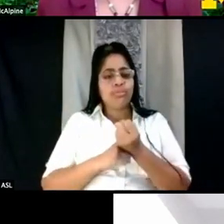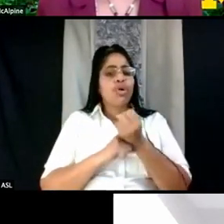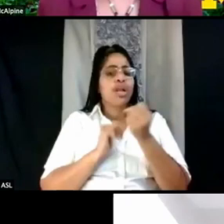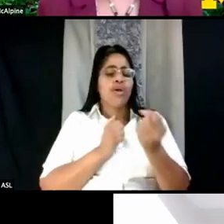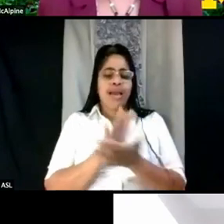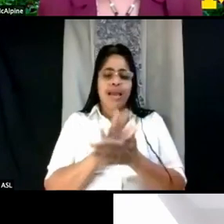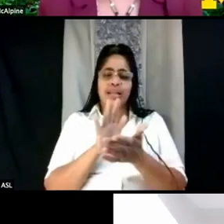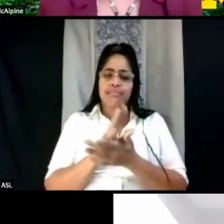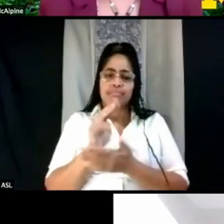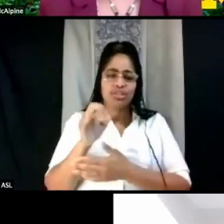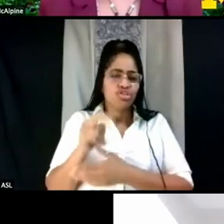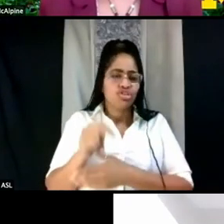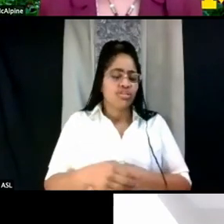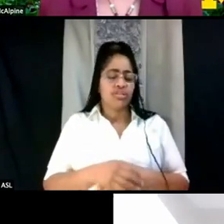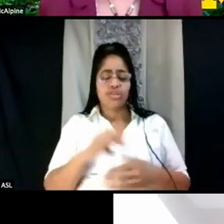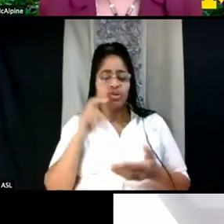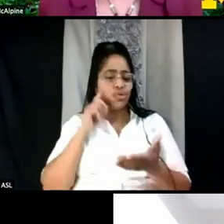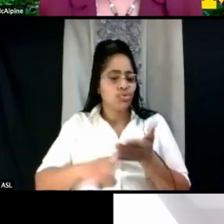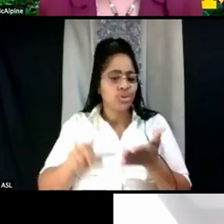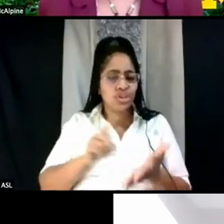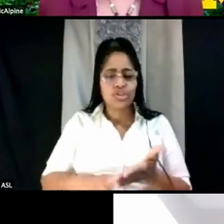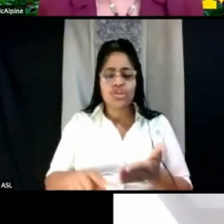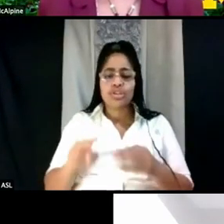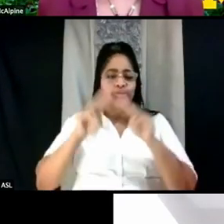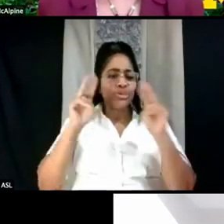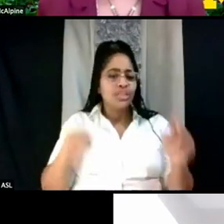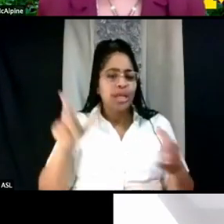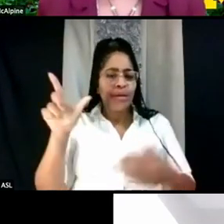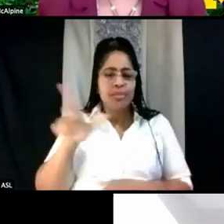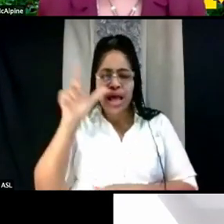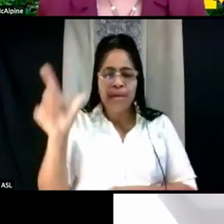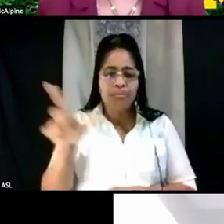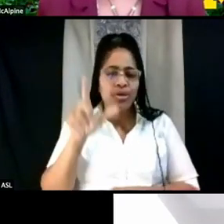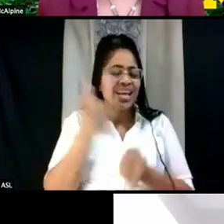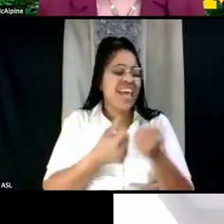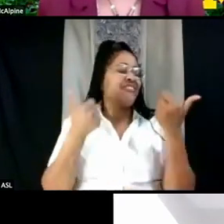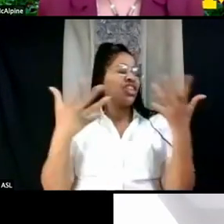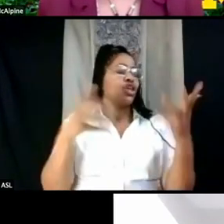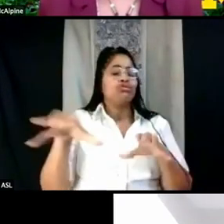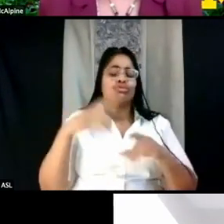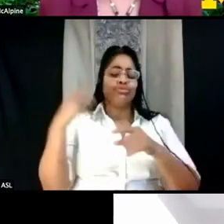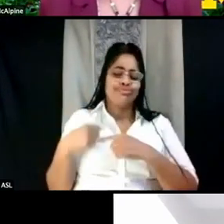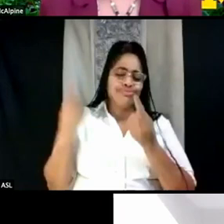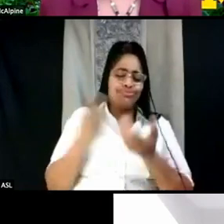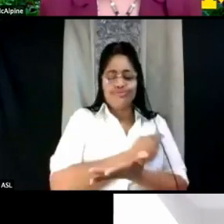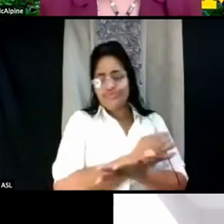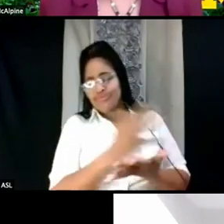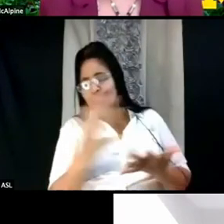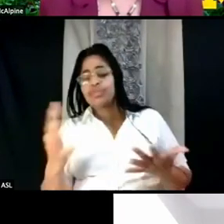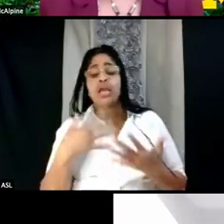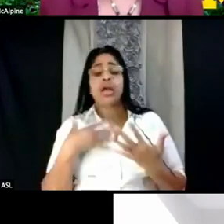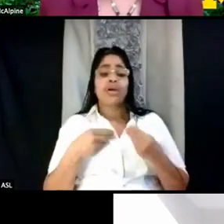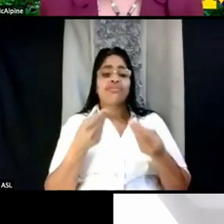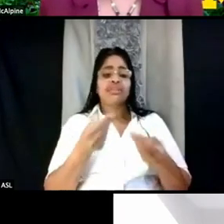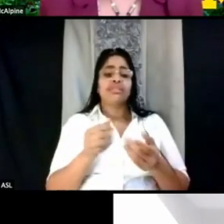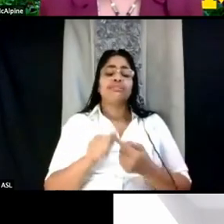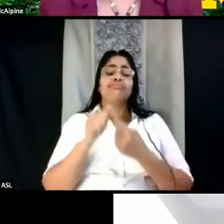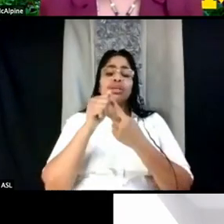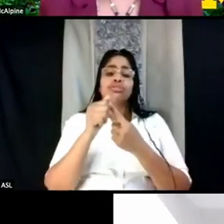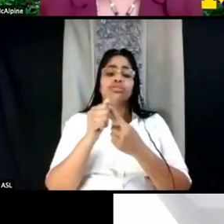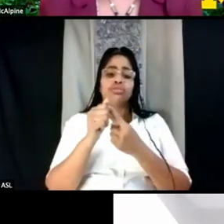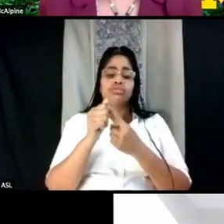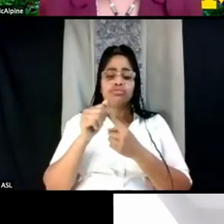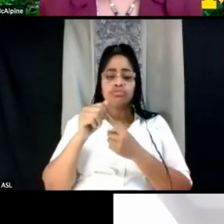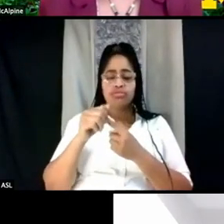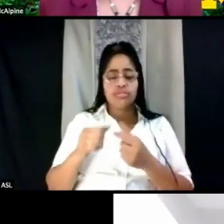research, athletics, museums, libraries, and everything in between. I did want to give a special shout out to everyone supporting